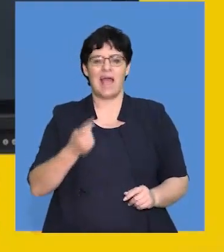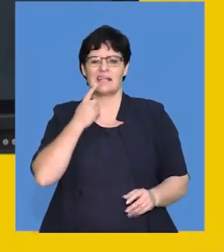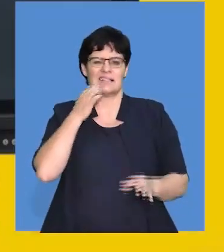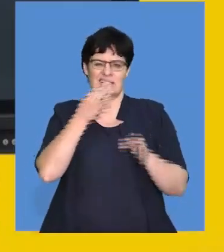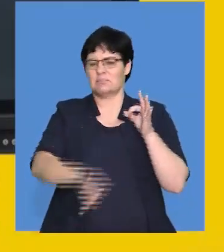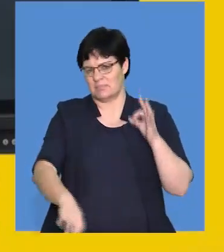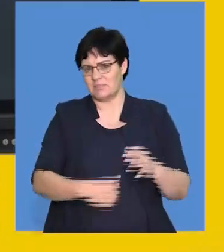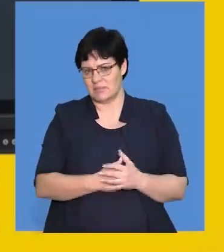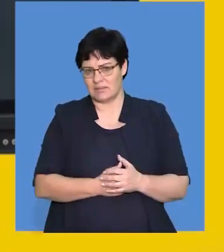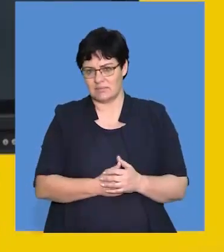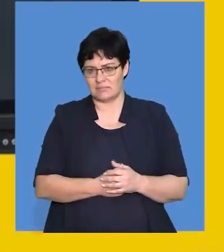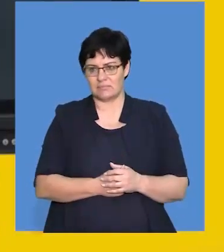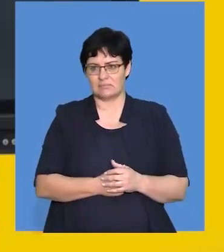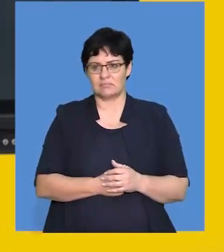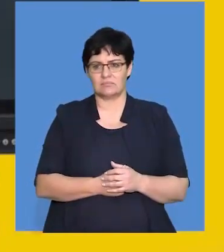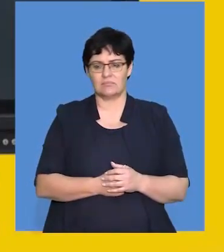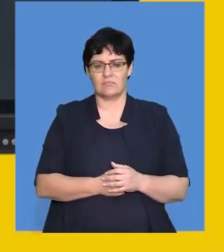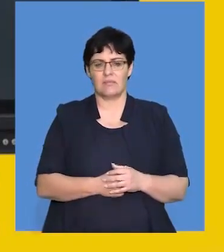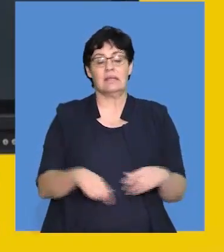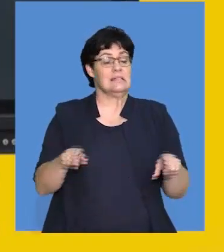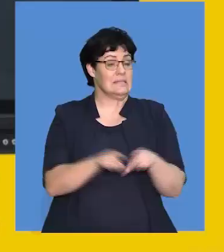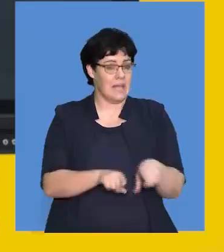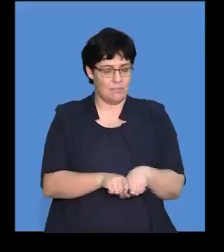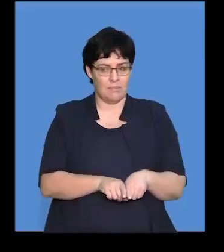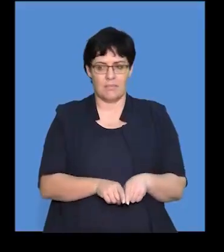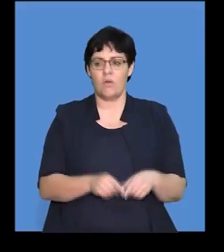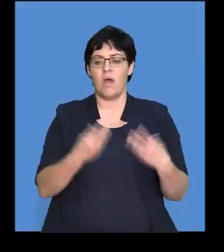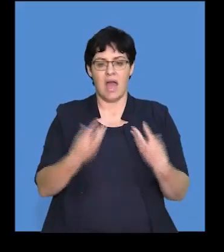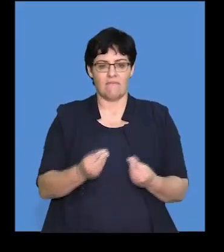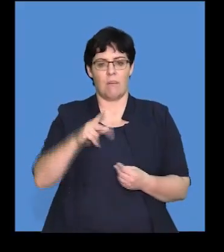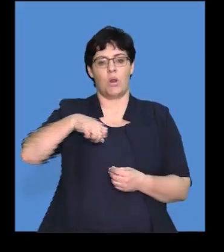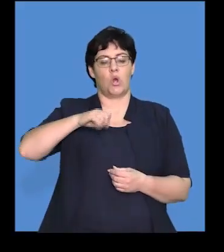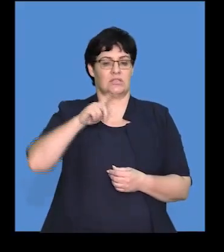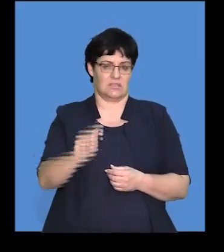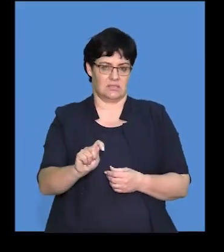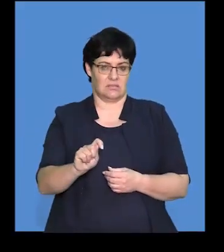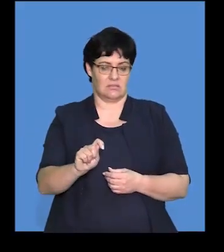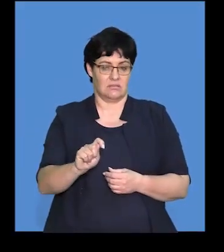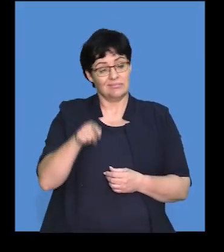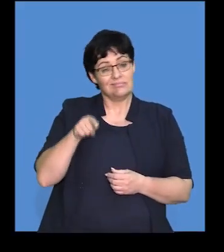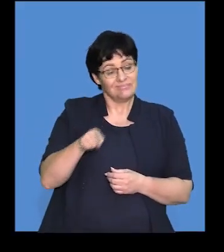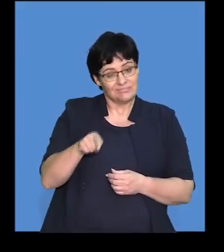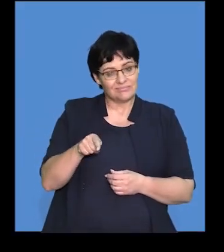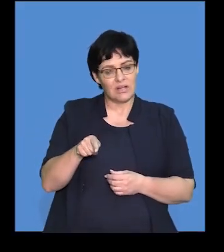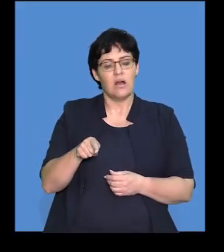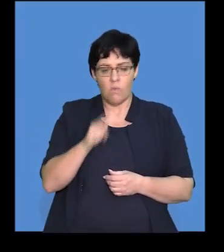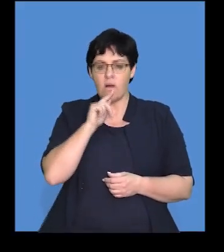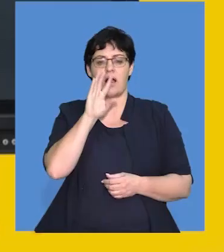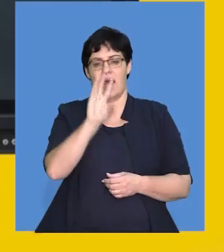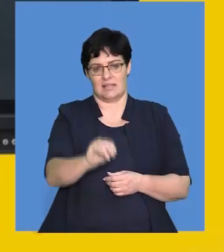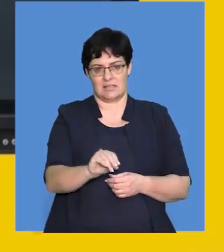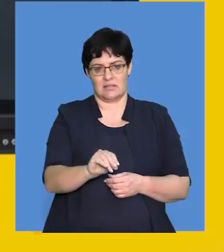quite simple questions. We also have what we call plot. Plot will also be